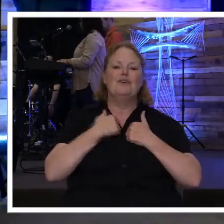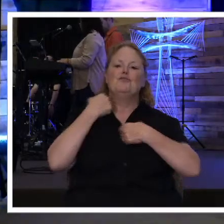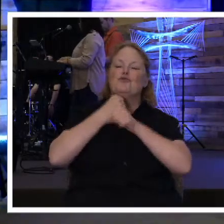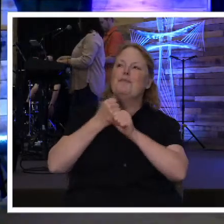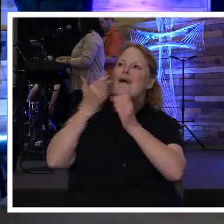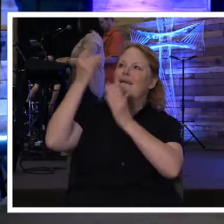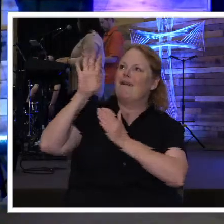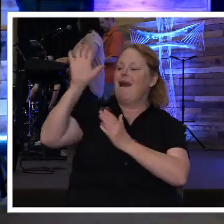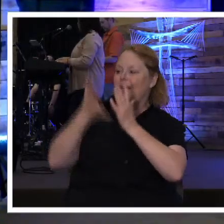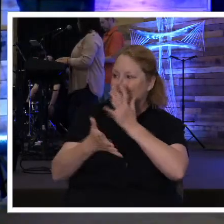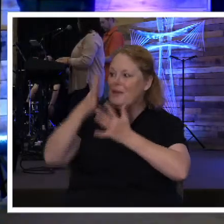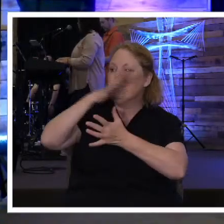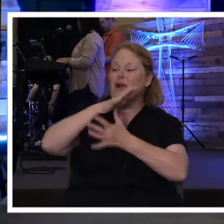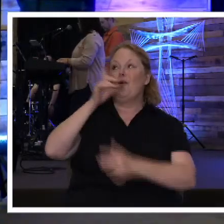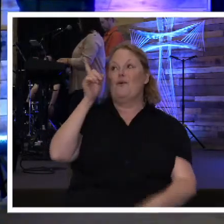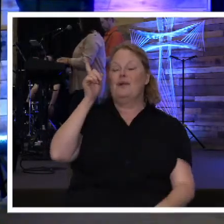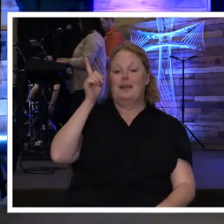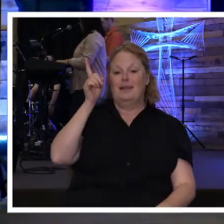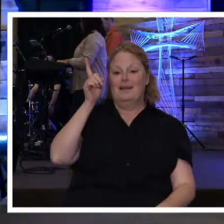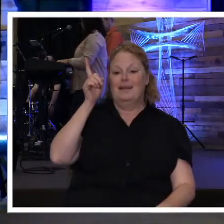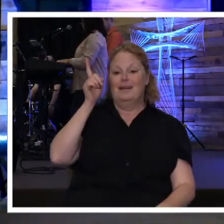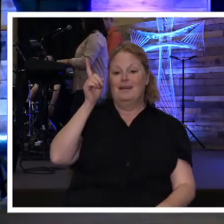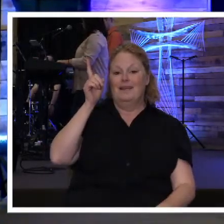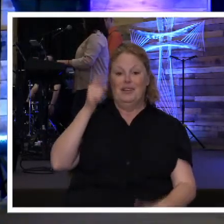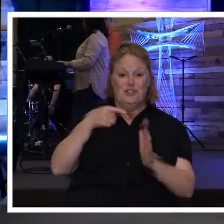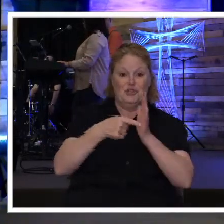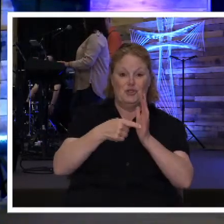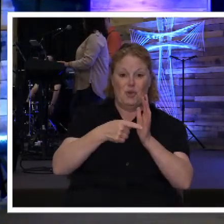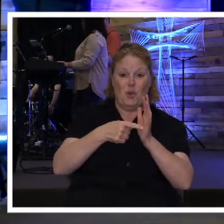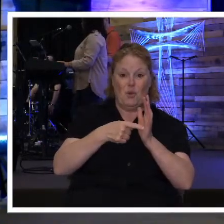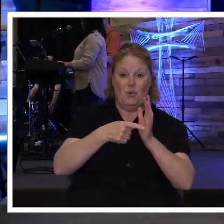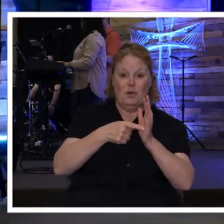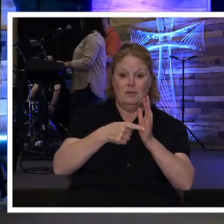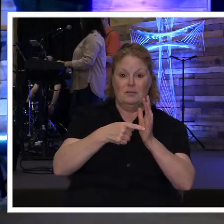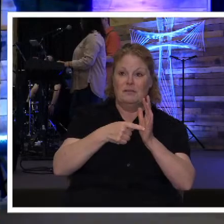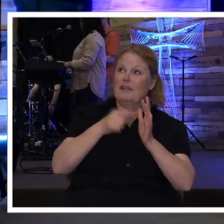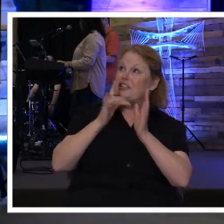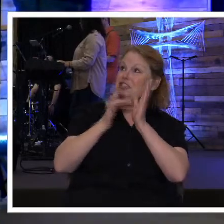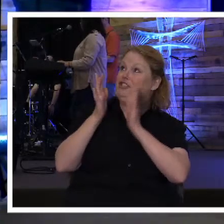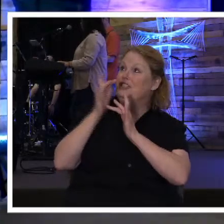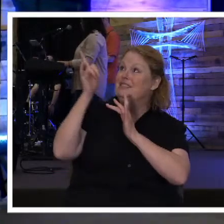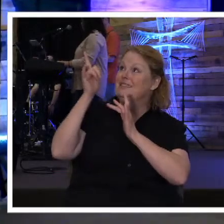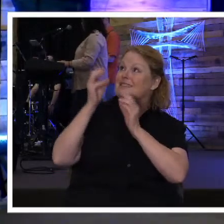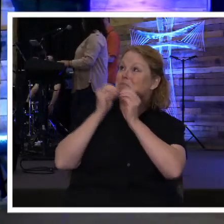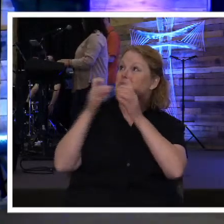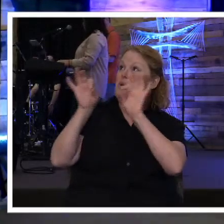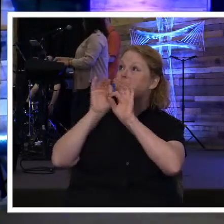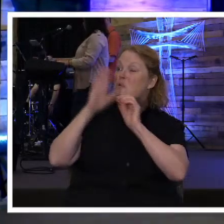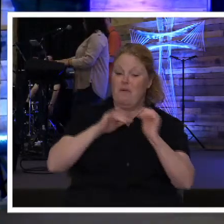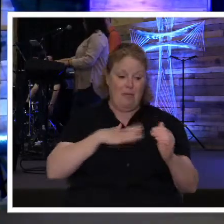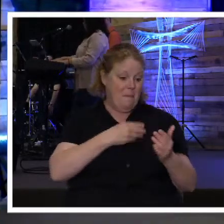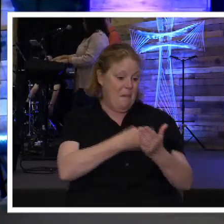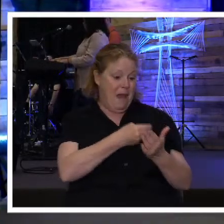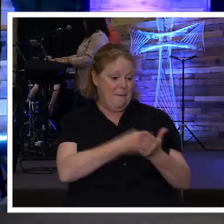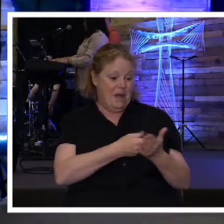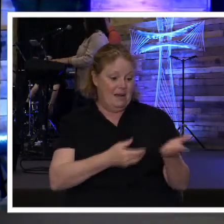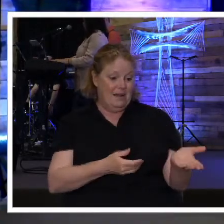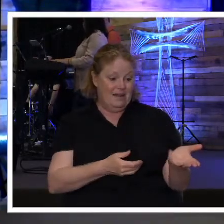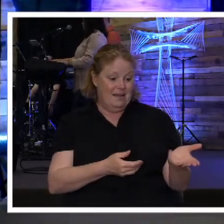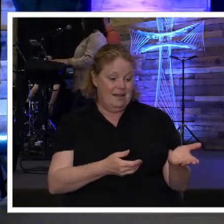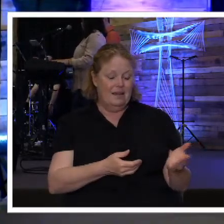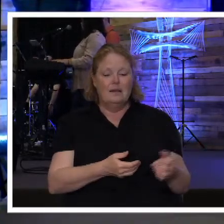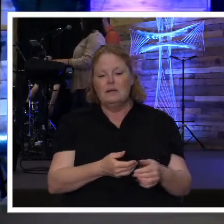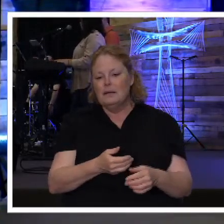of their life to make sure that their Savior was more important than their money. That's why he comes back and says, God loves